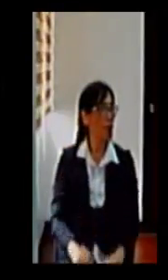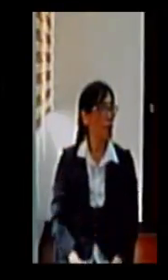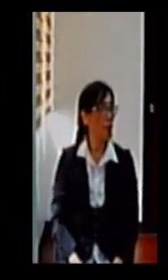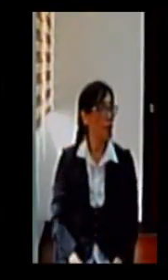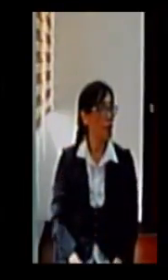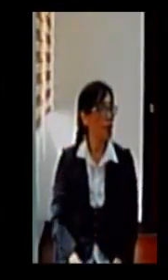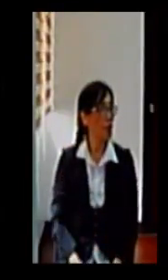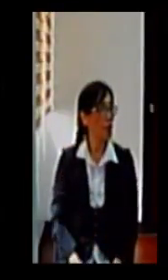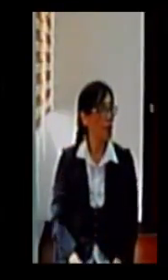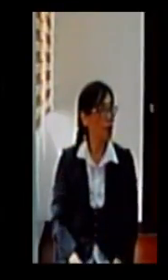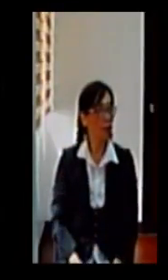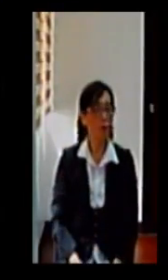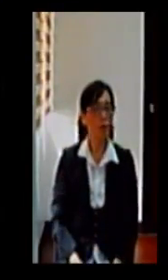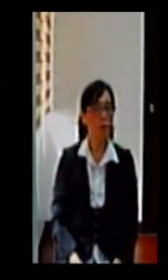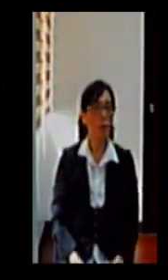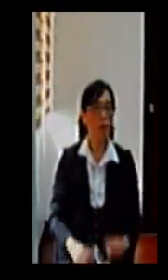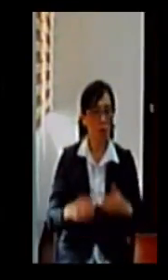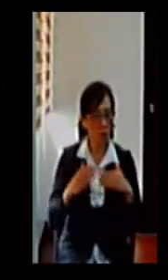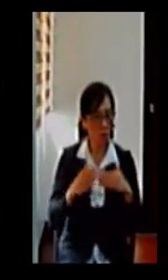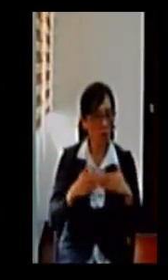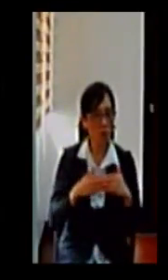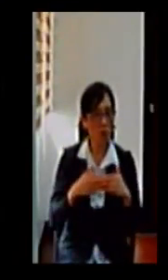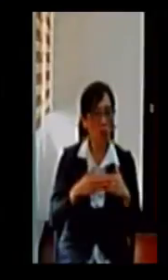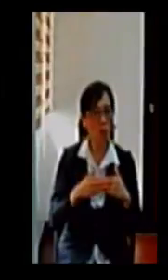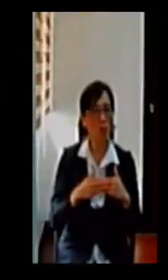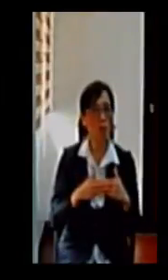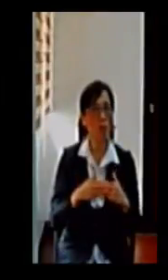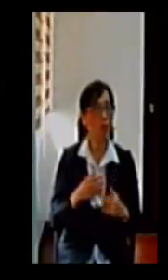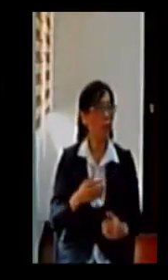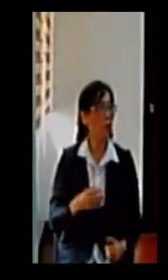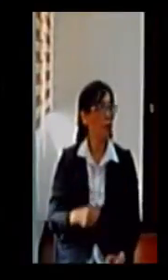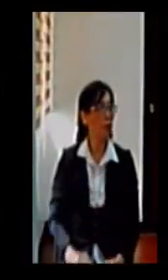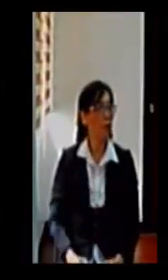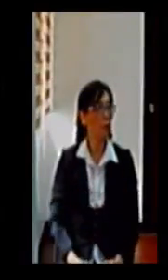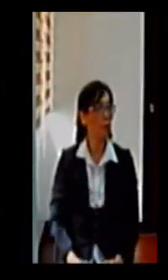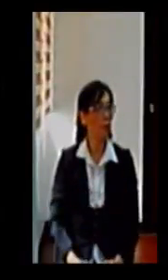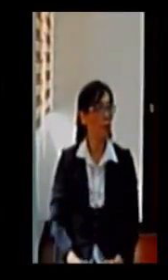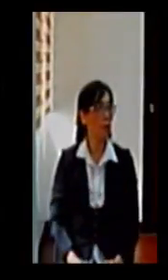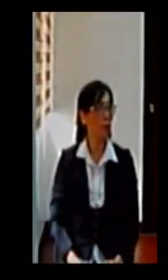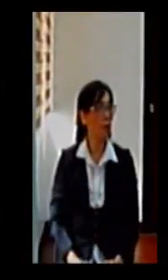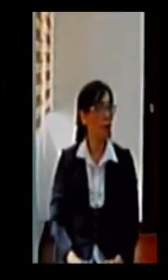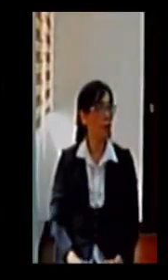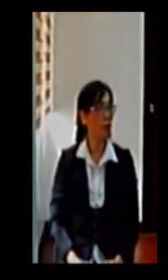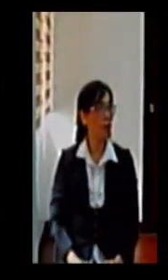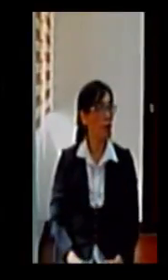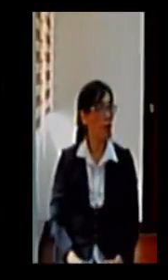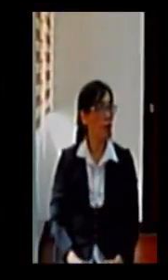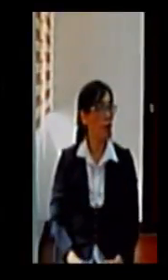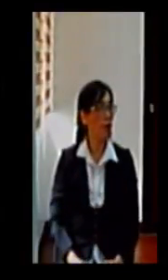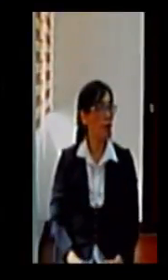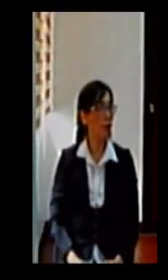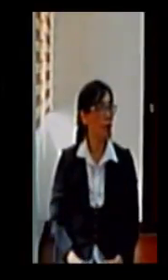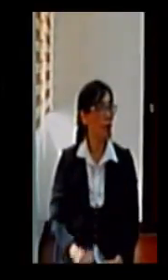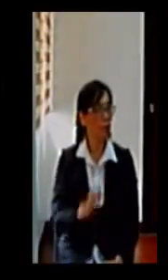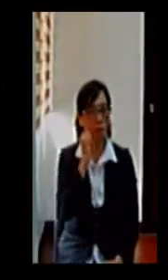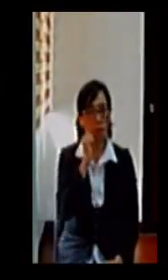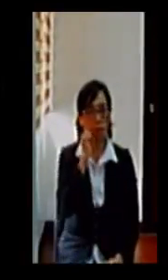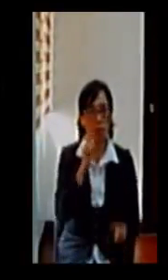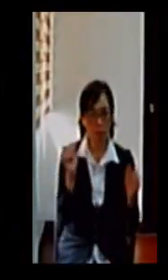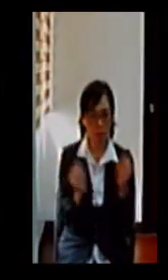But I think we're getting there. I think that's the answer. Philippines. All the small